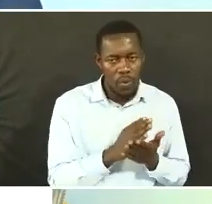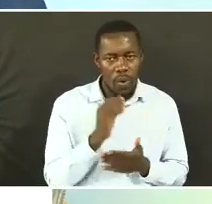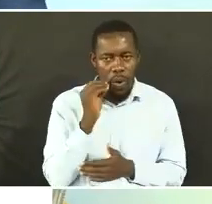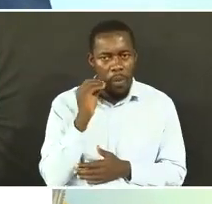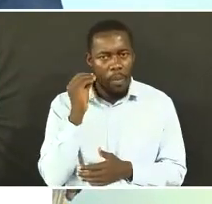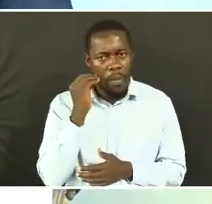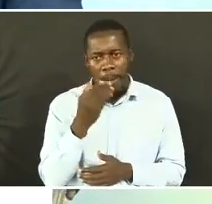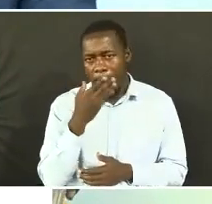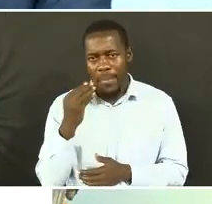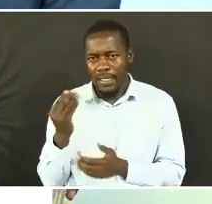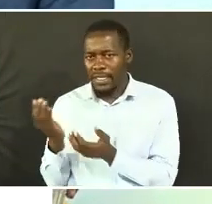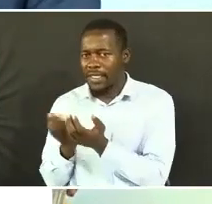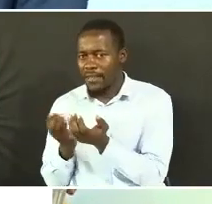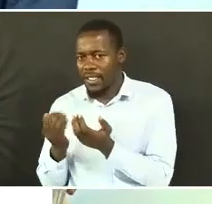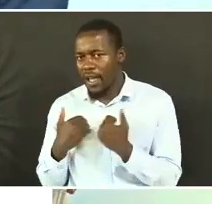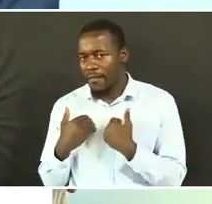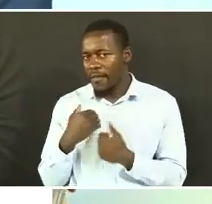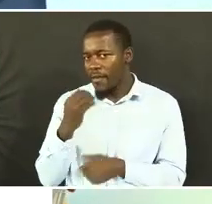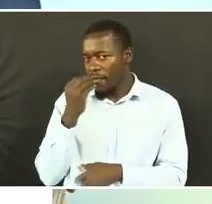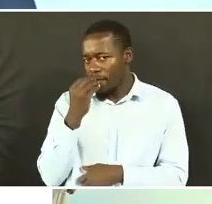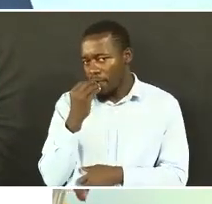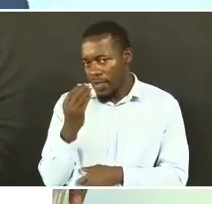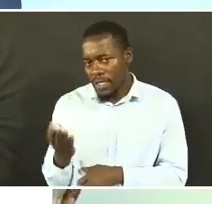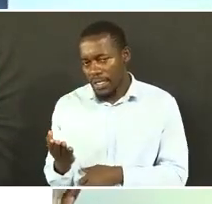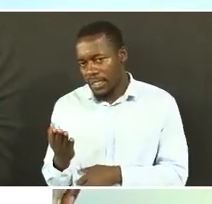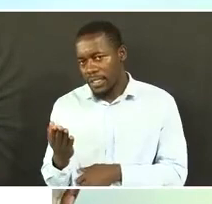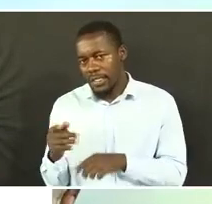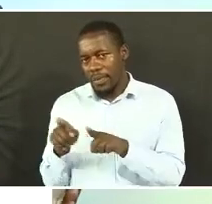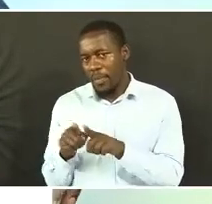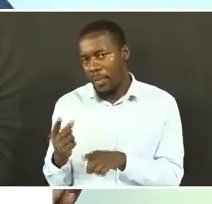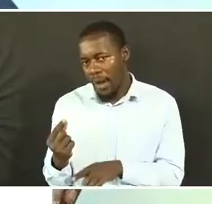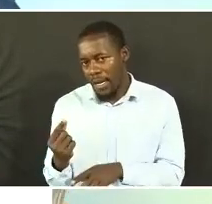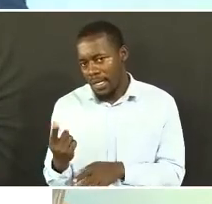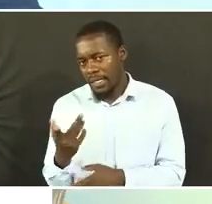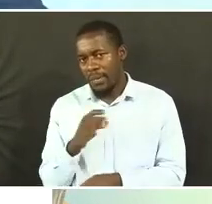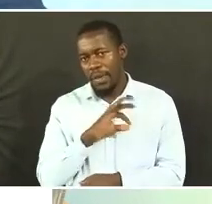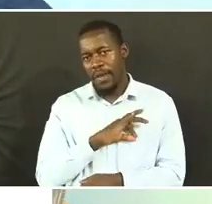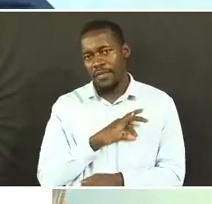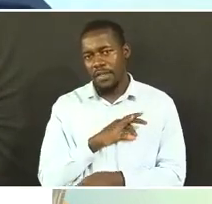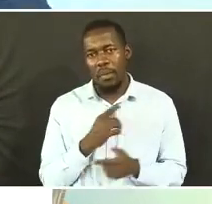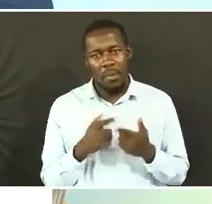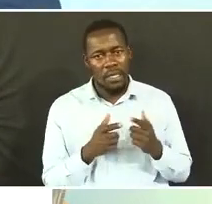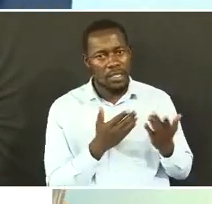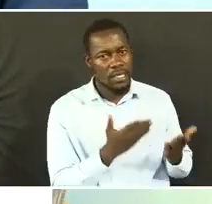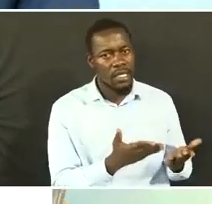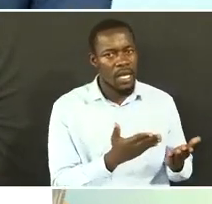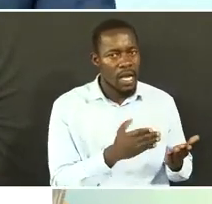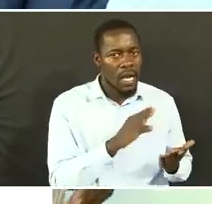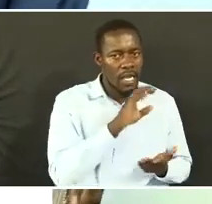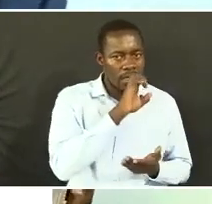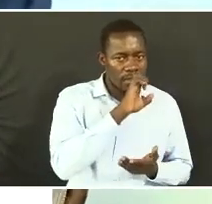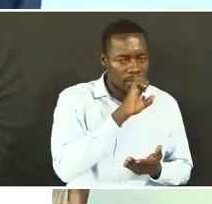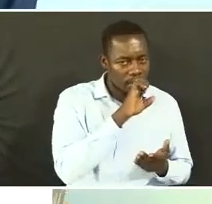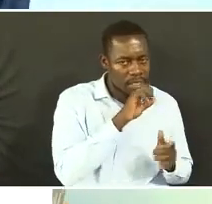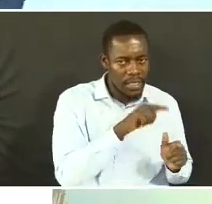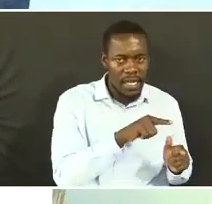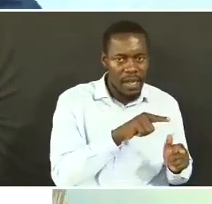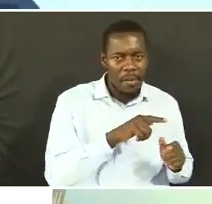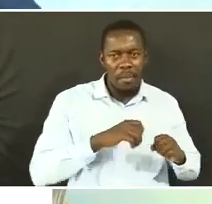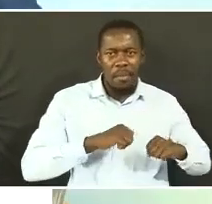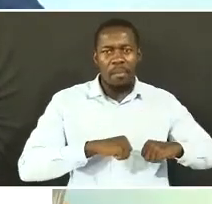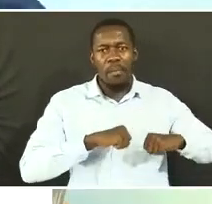the servants have enough to eat and even to spare. Here, my pigsty master has changed my